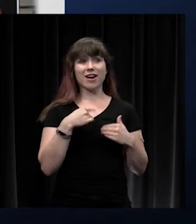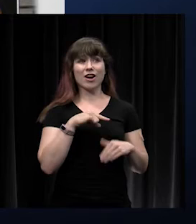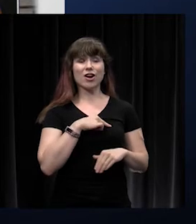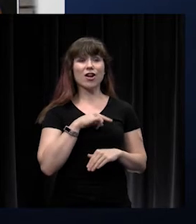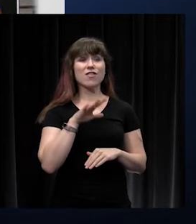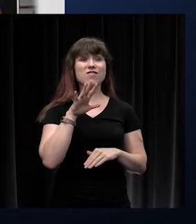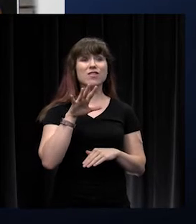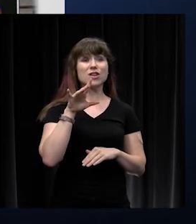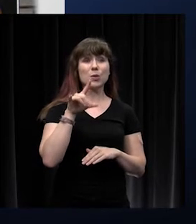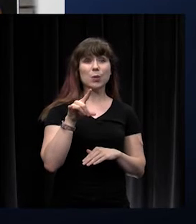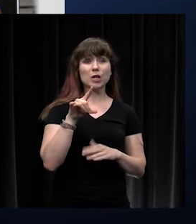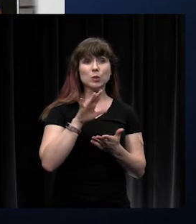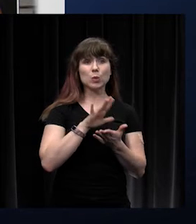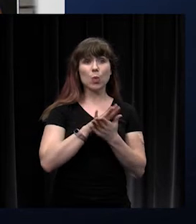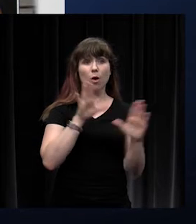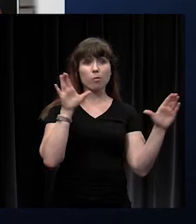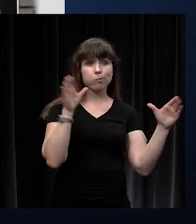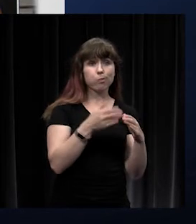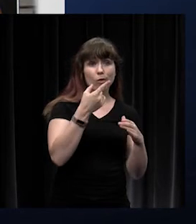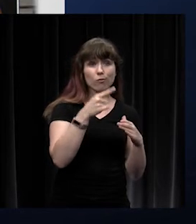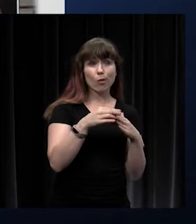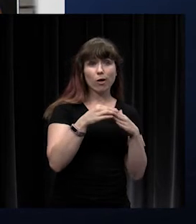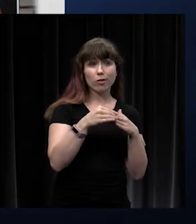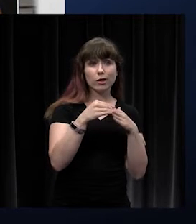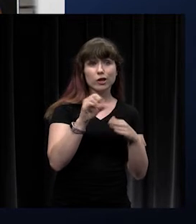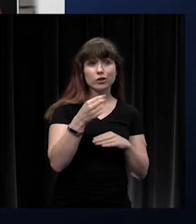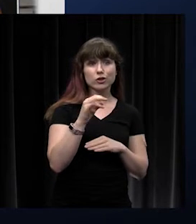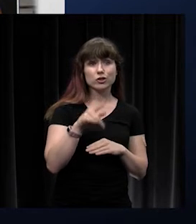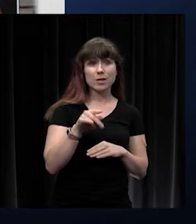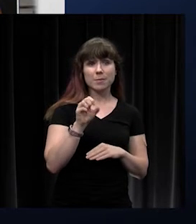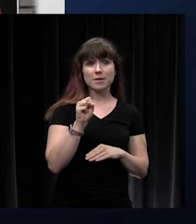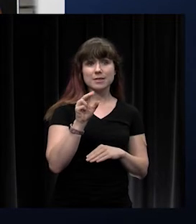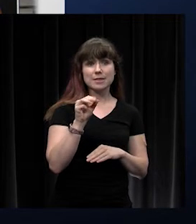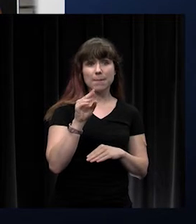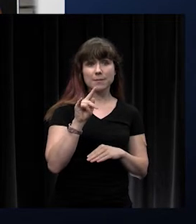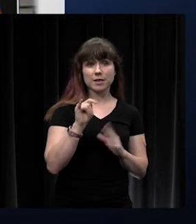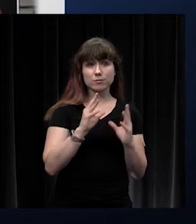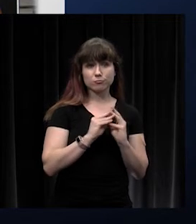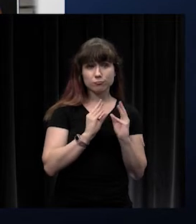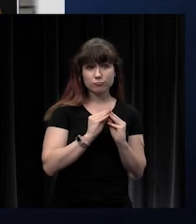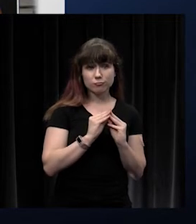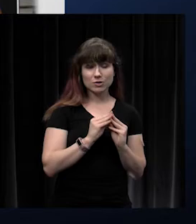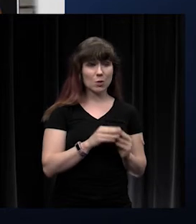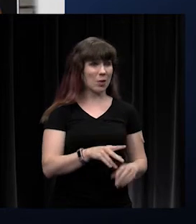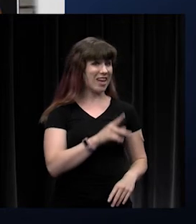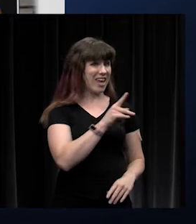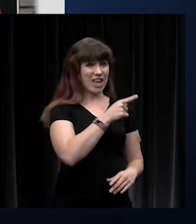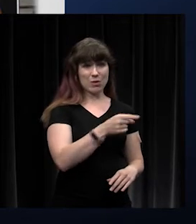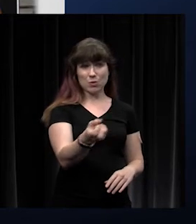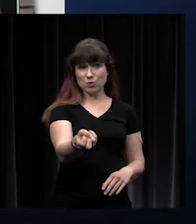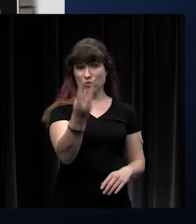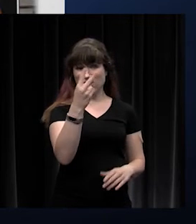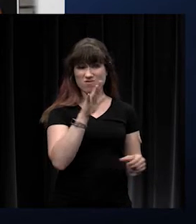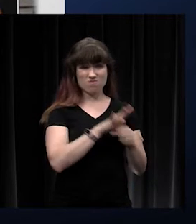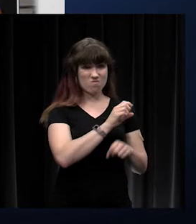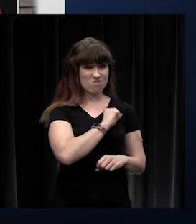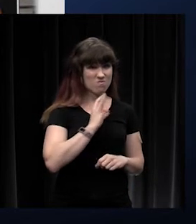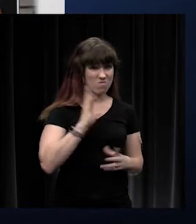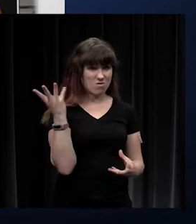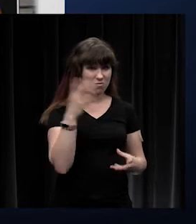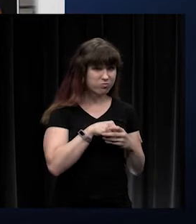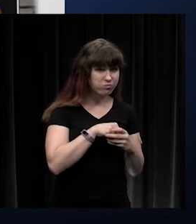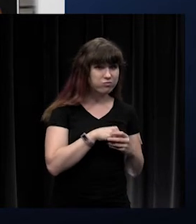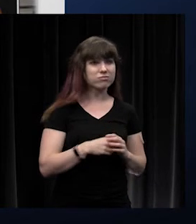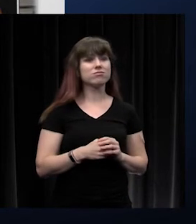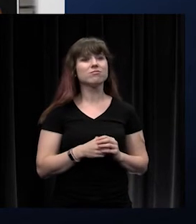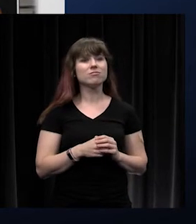schools bring their building leadership teams all together. So K through 12 buildings and supporting staff were all there. And we went through what we're going to